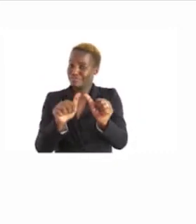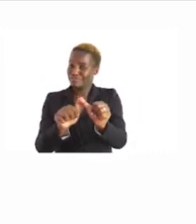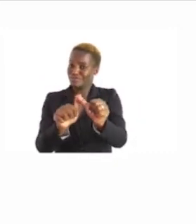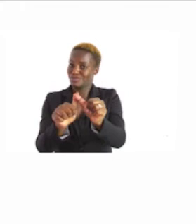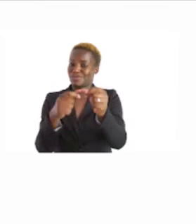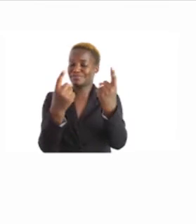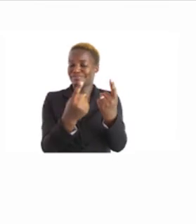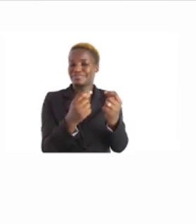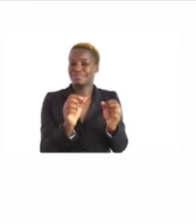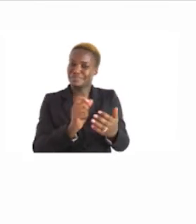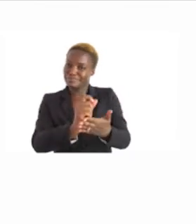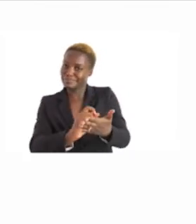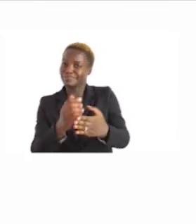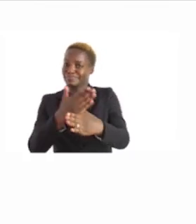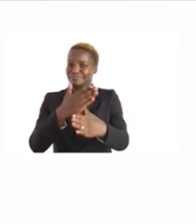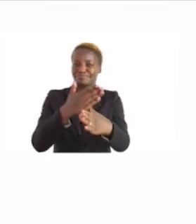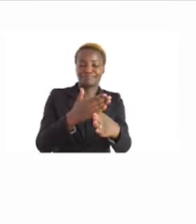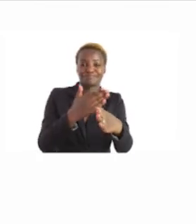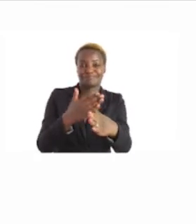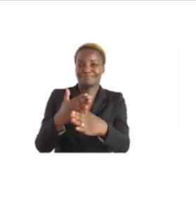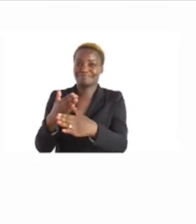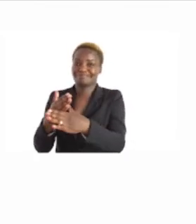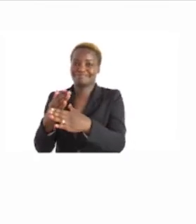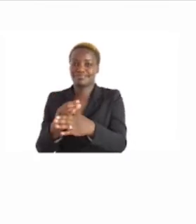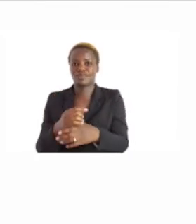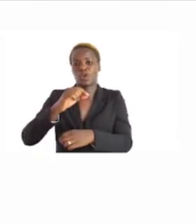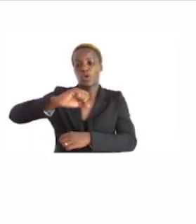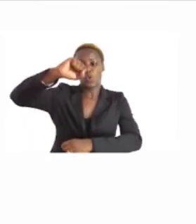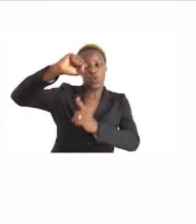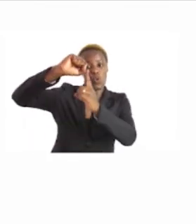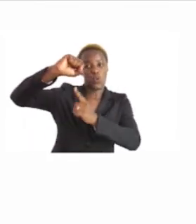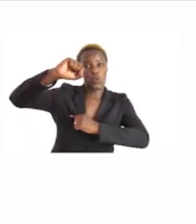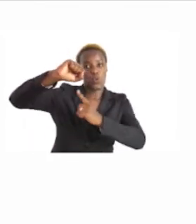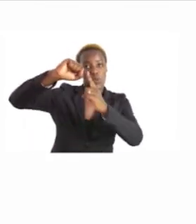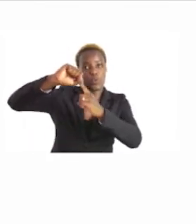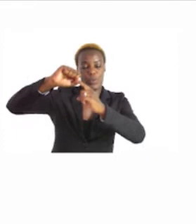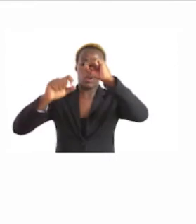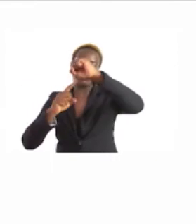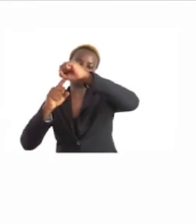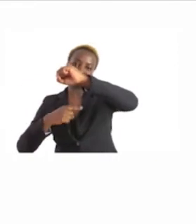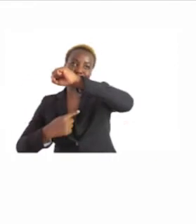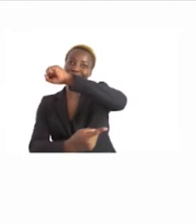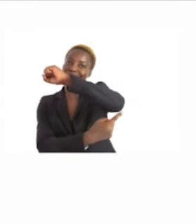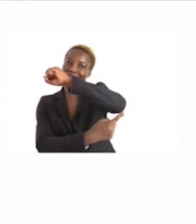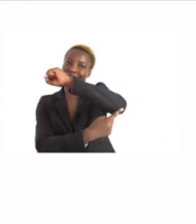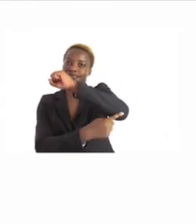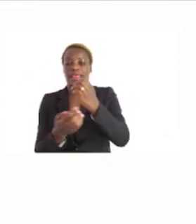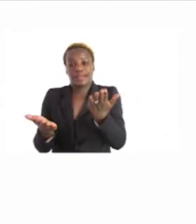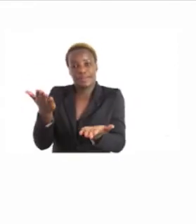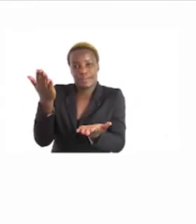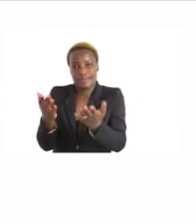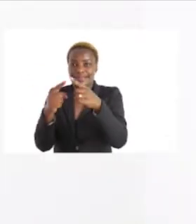around with the numbers, put in the less than or the greater than sign, and compare the numbers with each other.